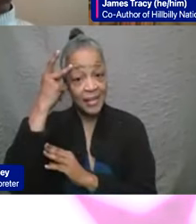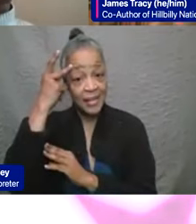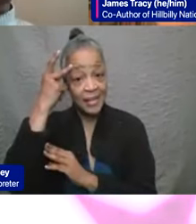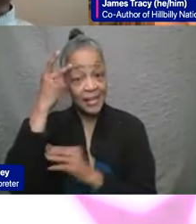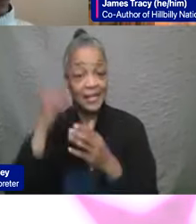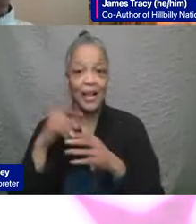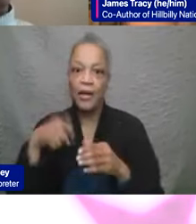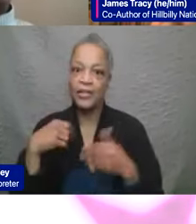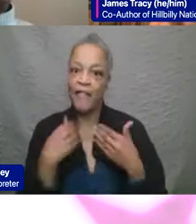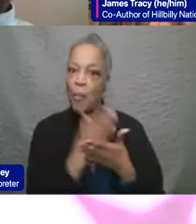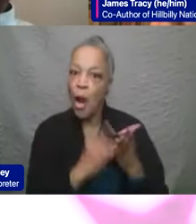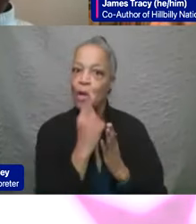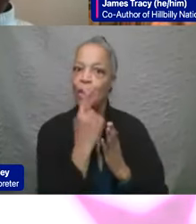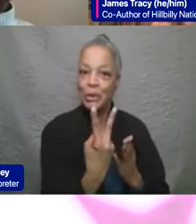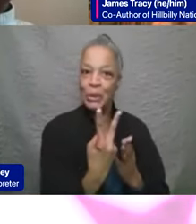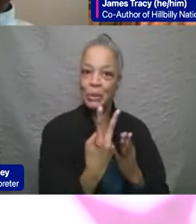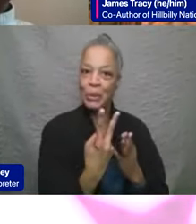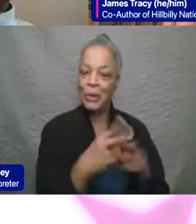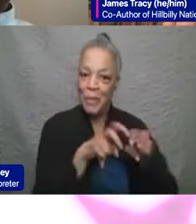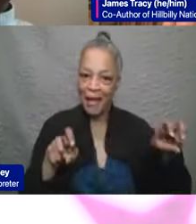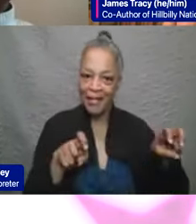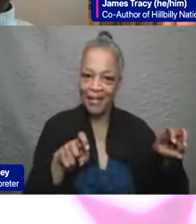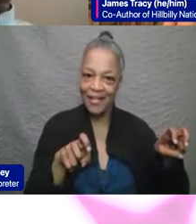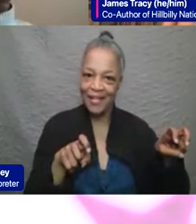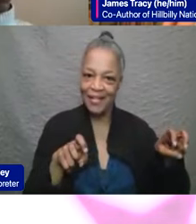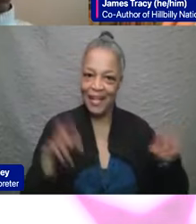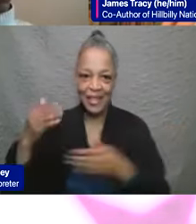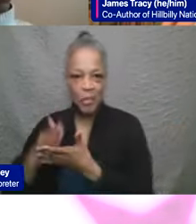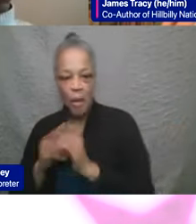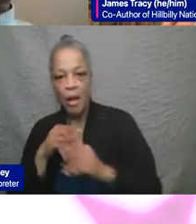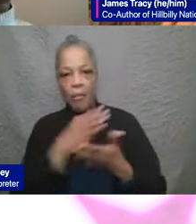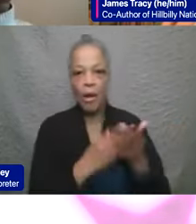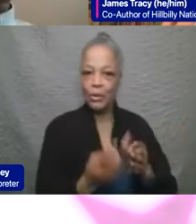part two, a sequel to this wonderful panel, because I think they really need to be